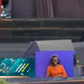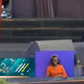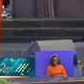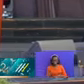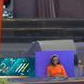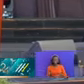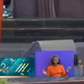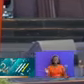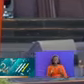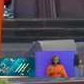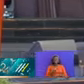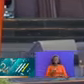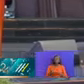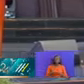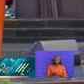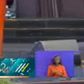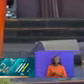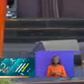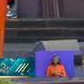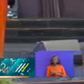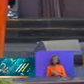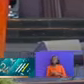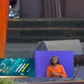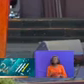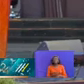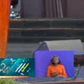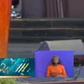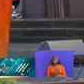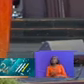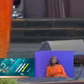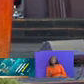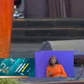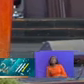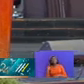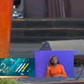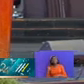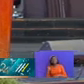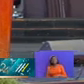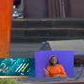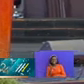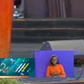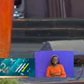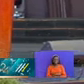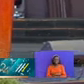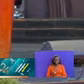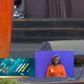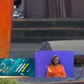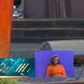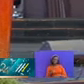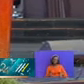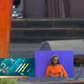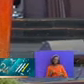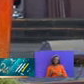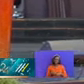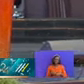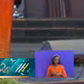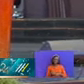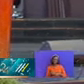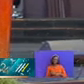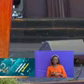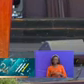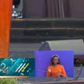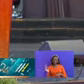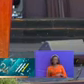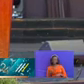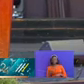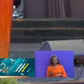about morals it's about understanding the days we are living in then we'll begin to understand the